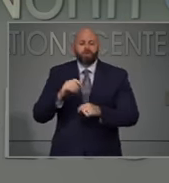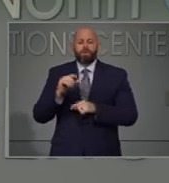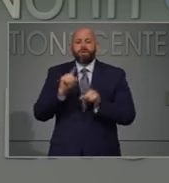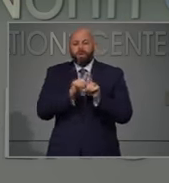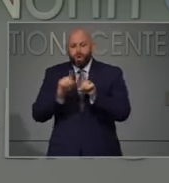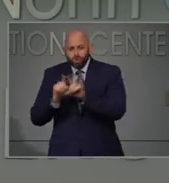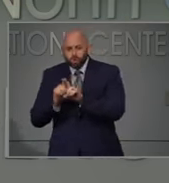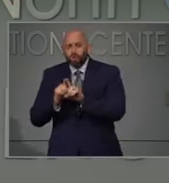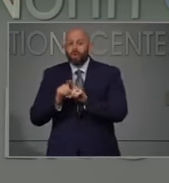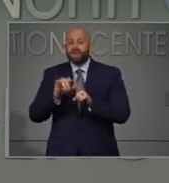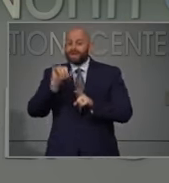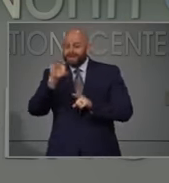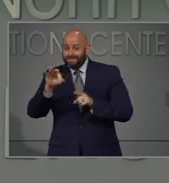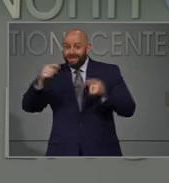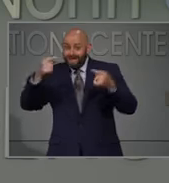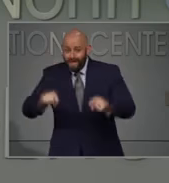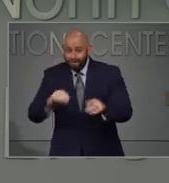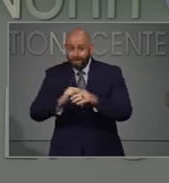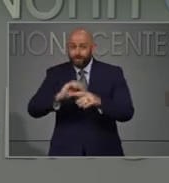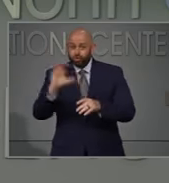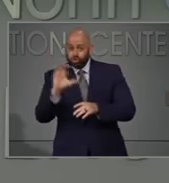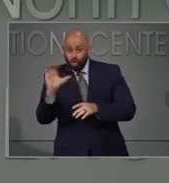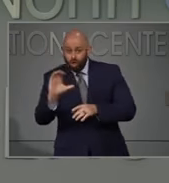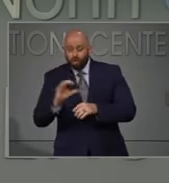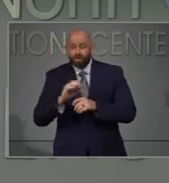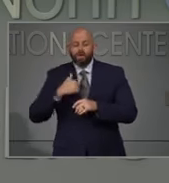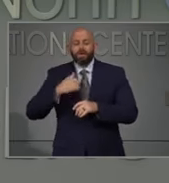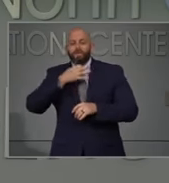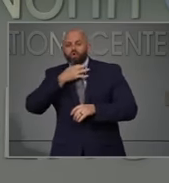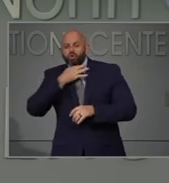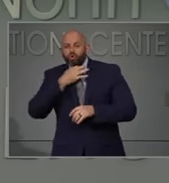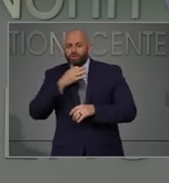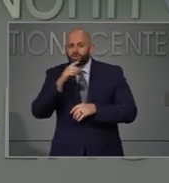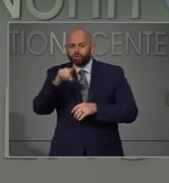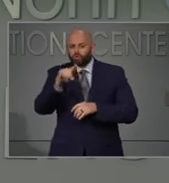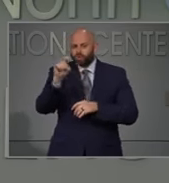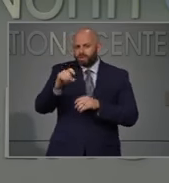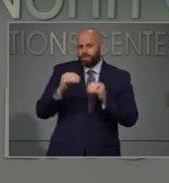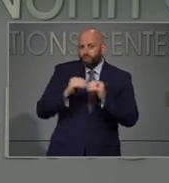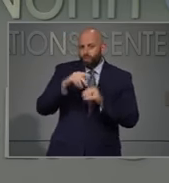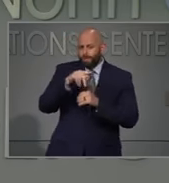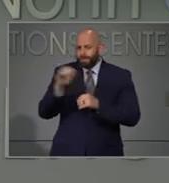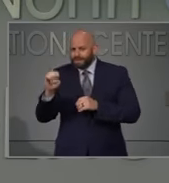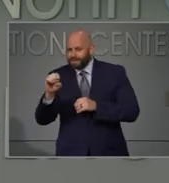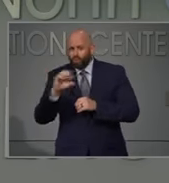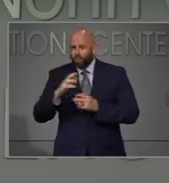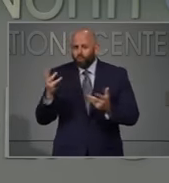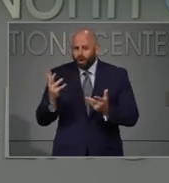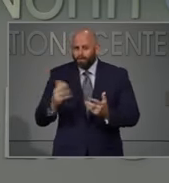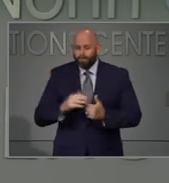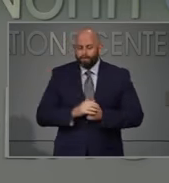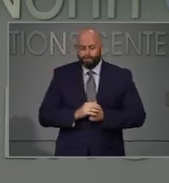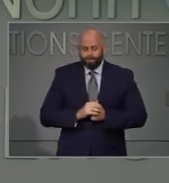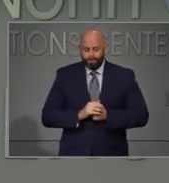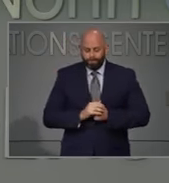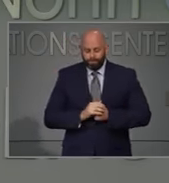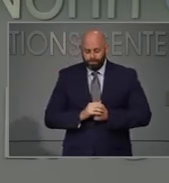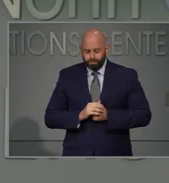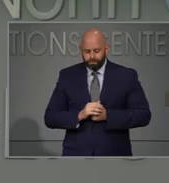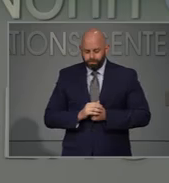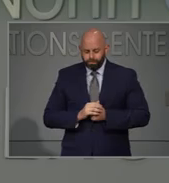PPE you need? Is there anything you guys don't have from the federal government that you need right now? Thanks for that